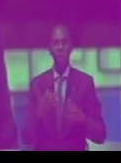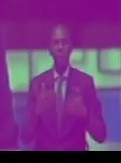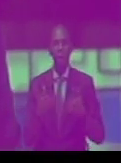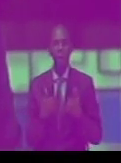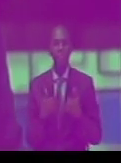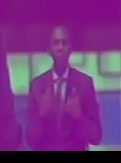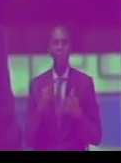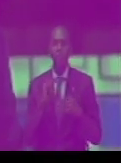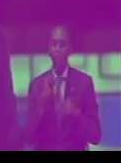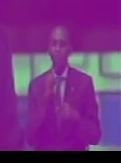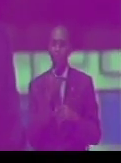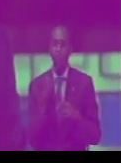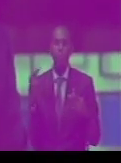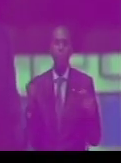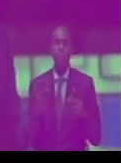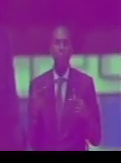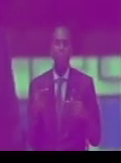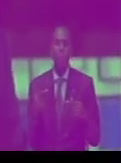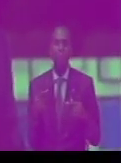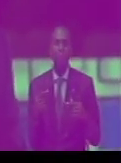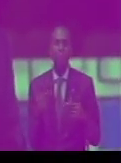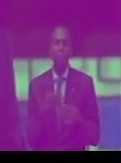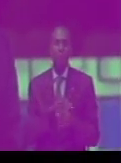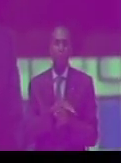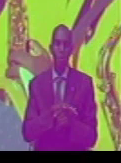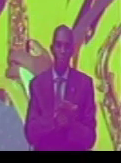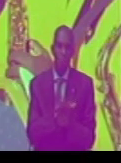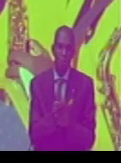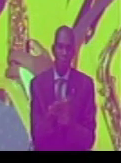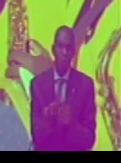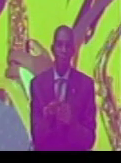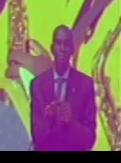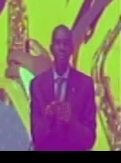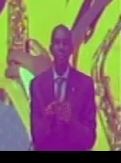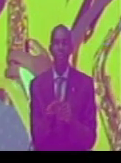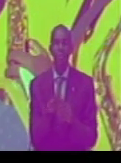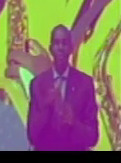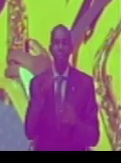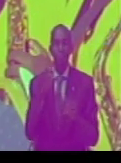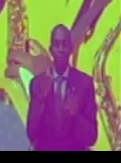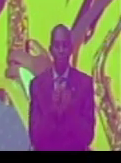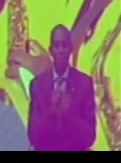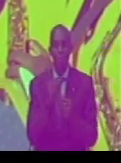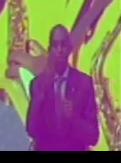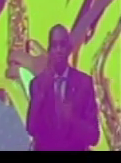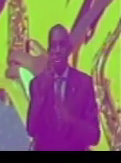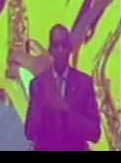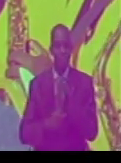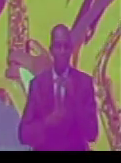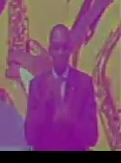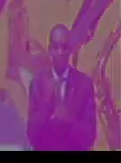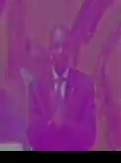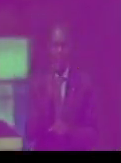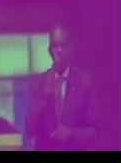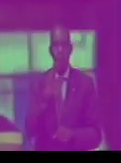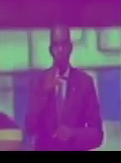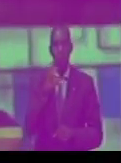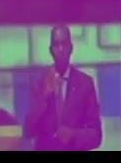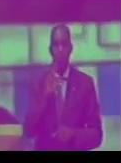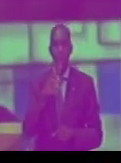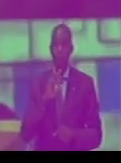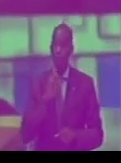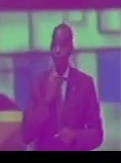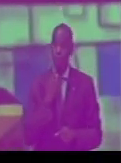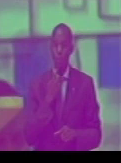from youtube we have serious space in the tongue covered 19 three years